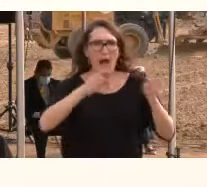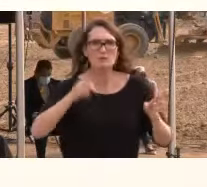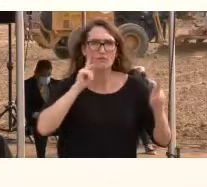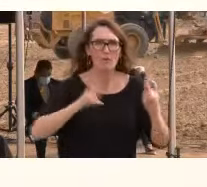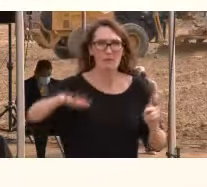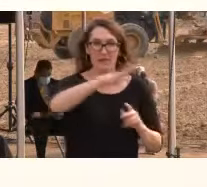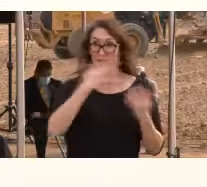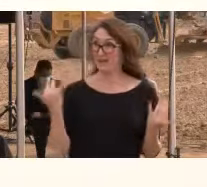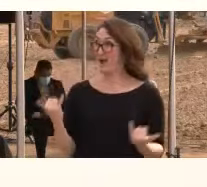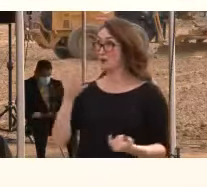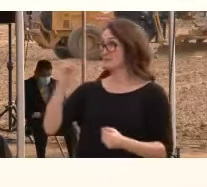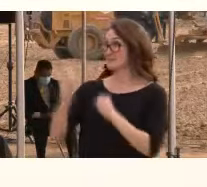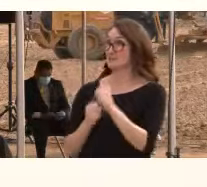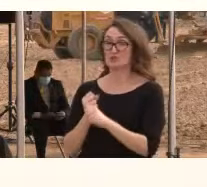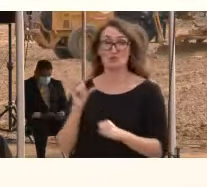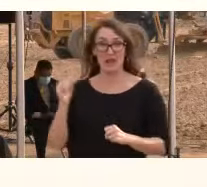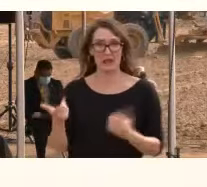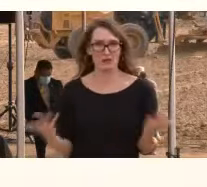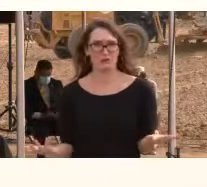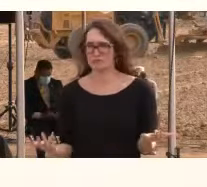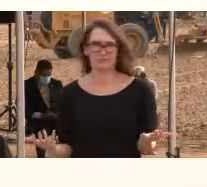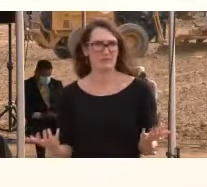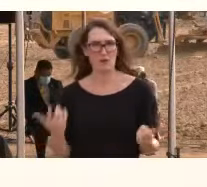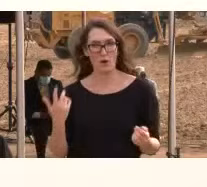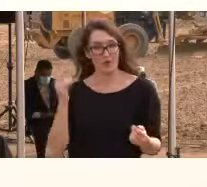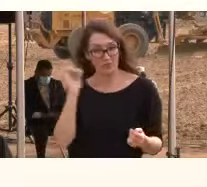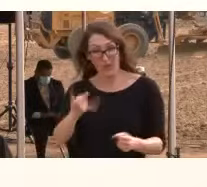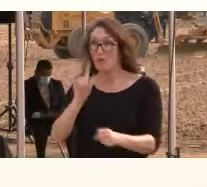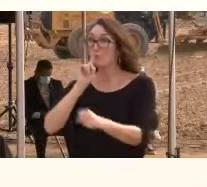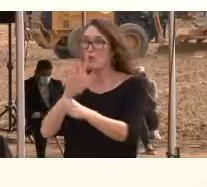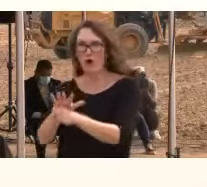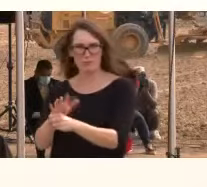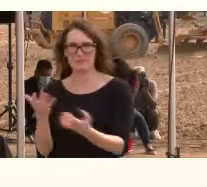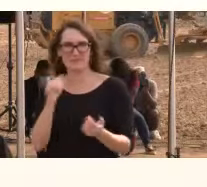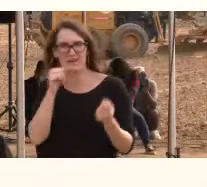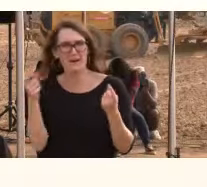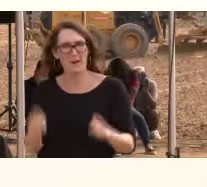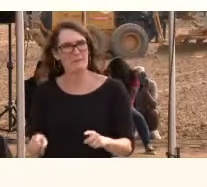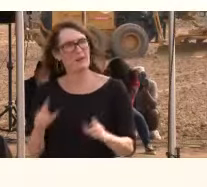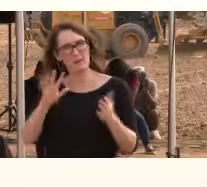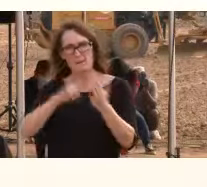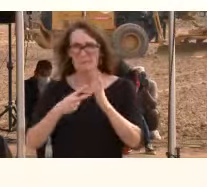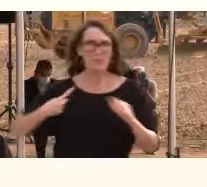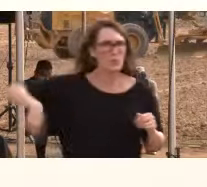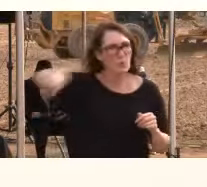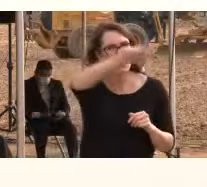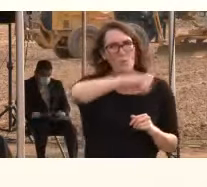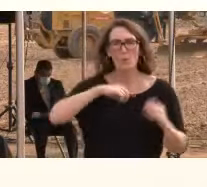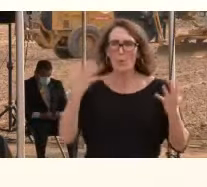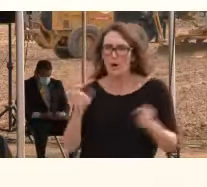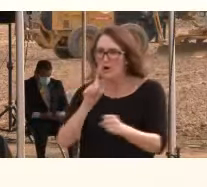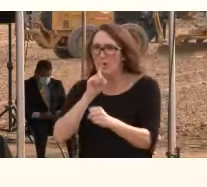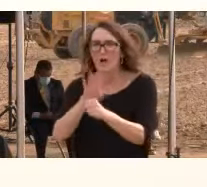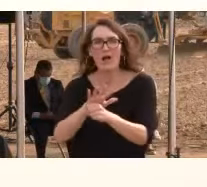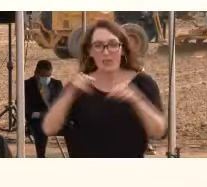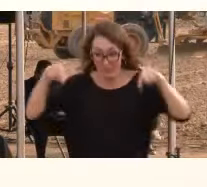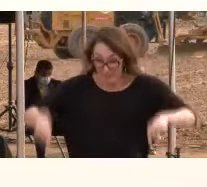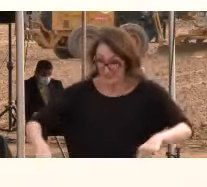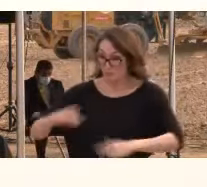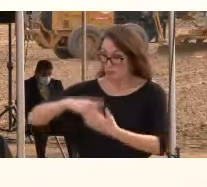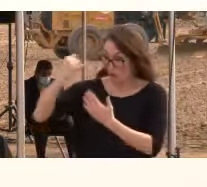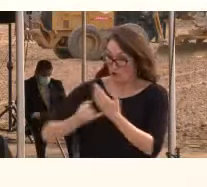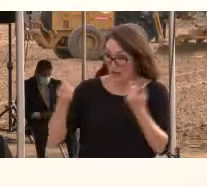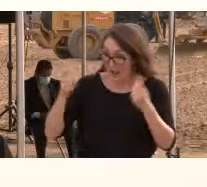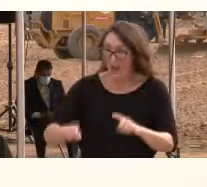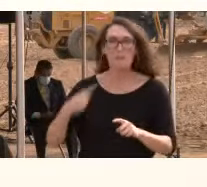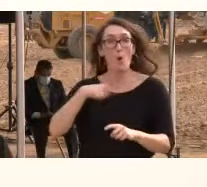we are 60 years later, and we didn't fulfill that promise. Let's be committed as a group of people to make sure that this happens, that we